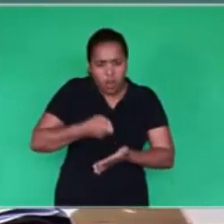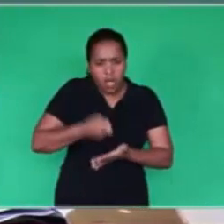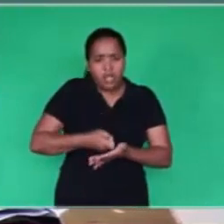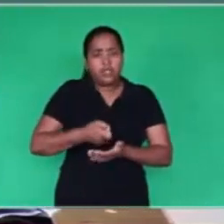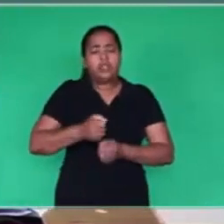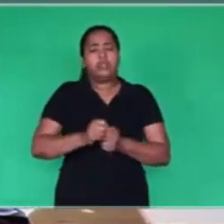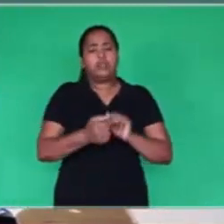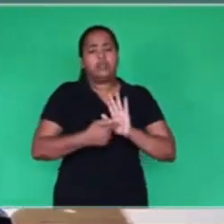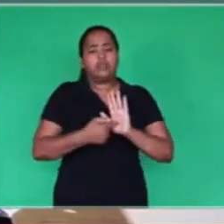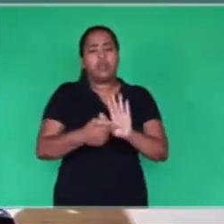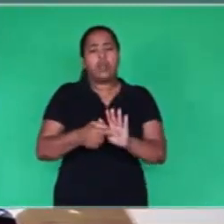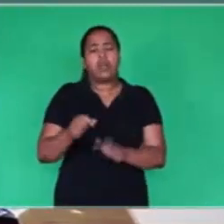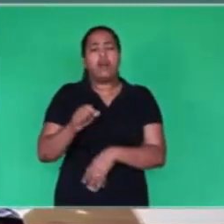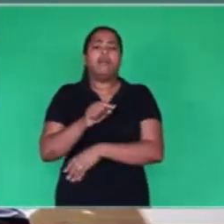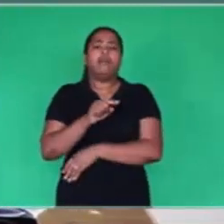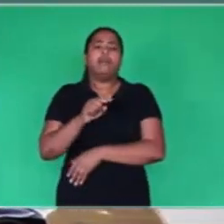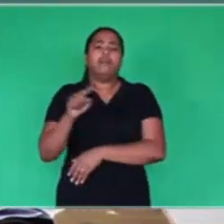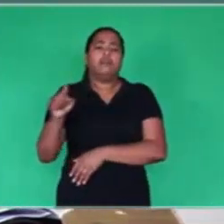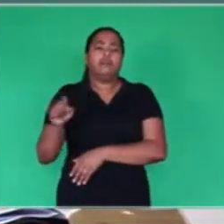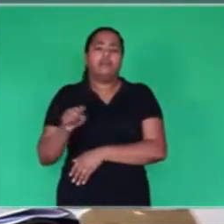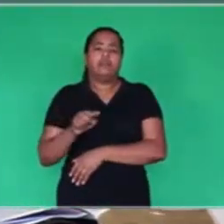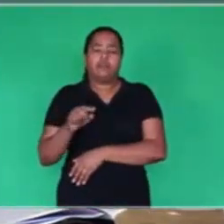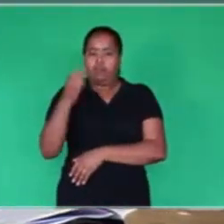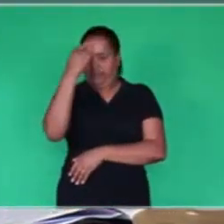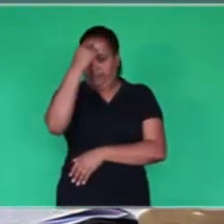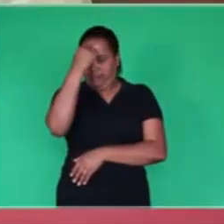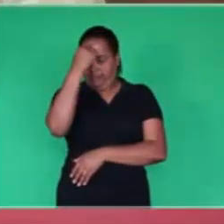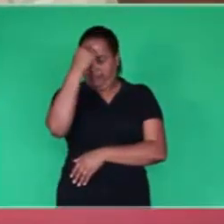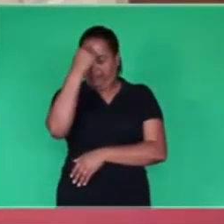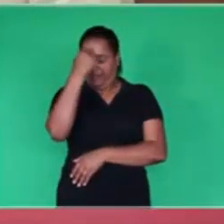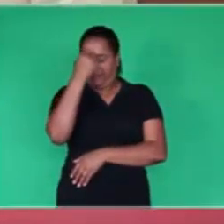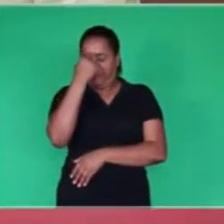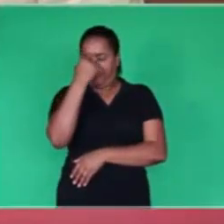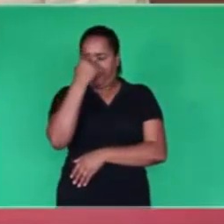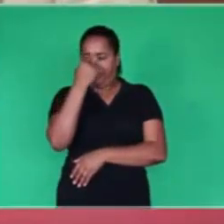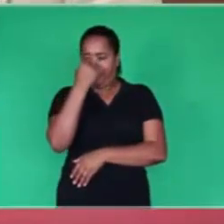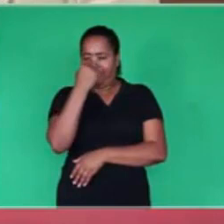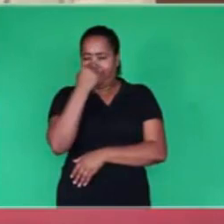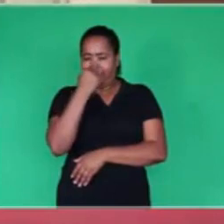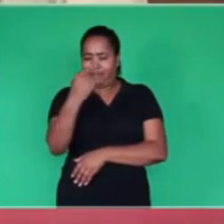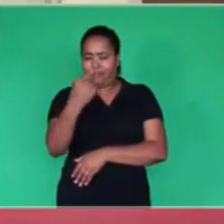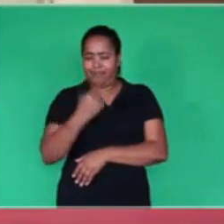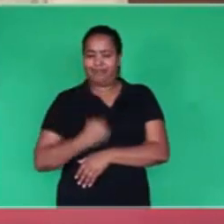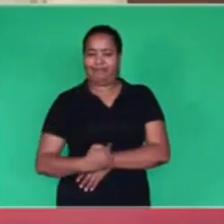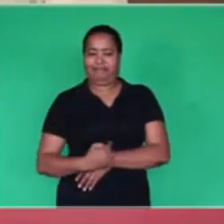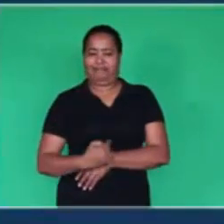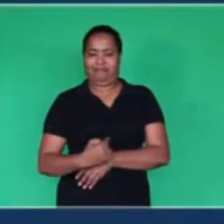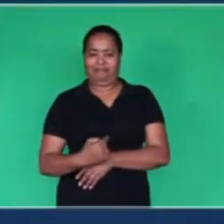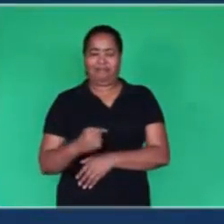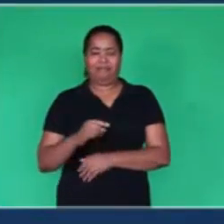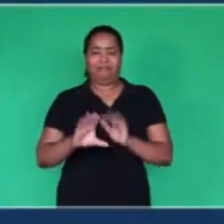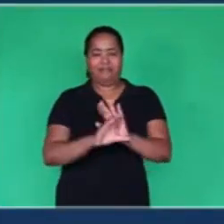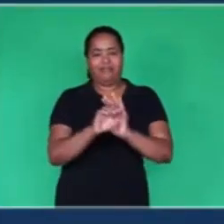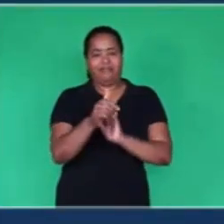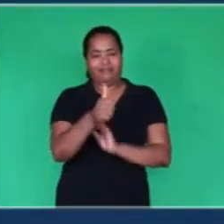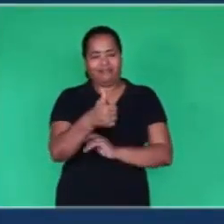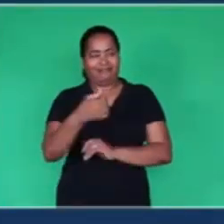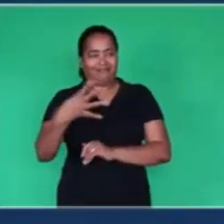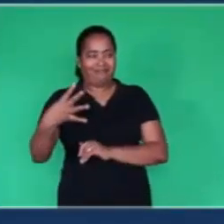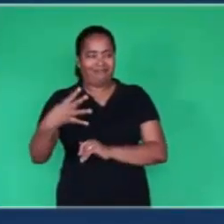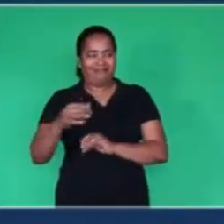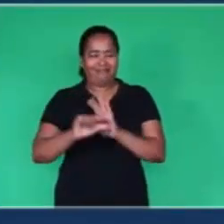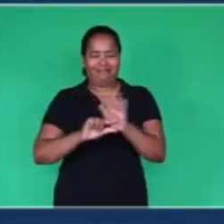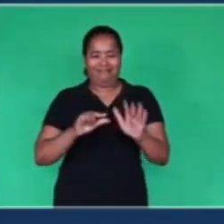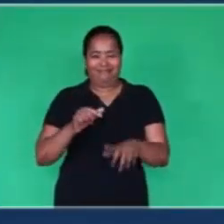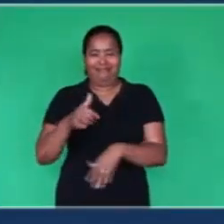"Behold, the day of the Lord is coming, and your spoil will be divided in your